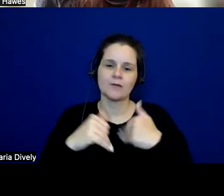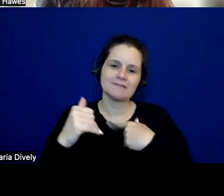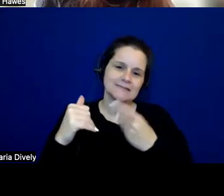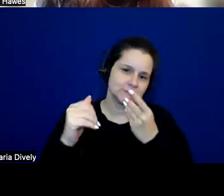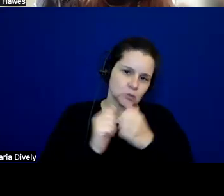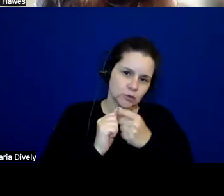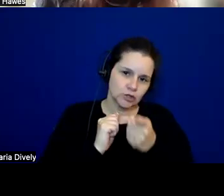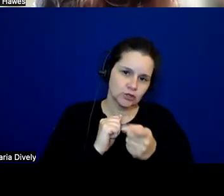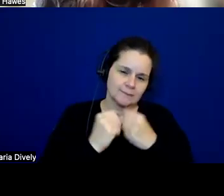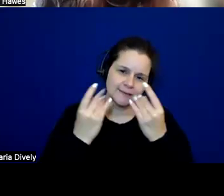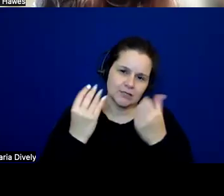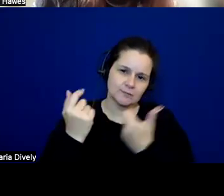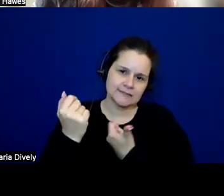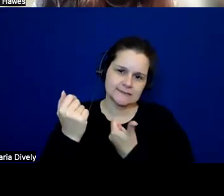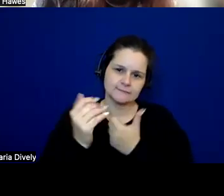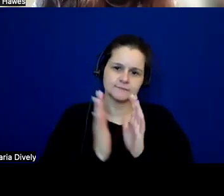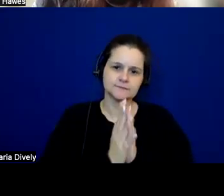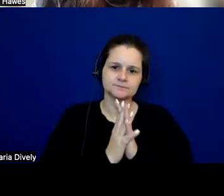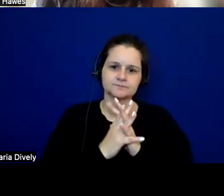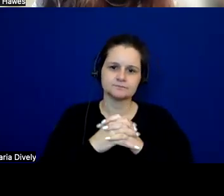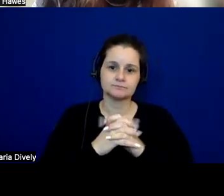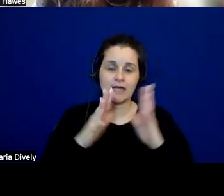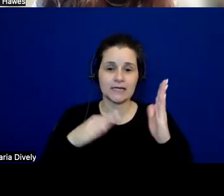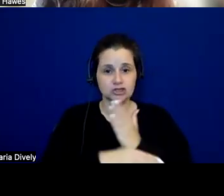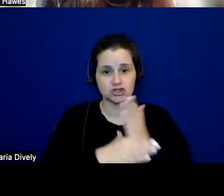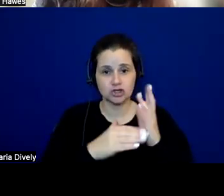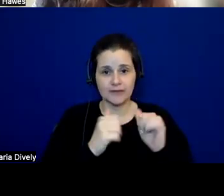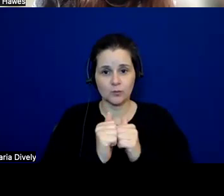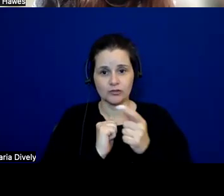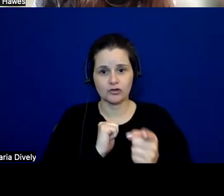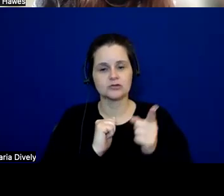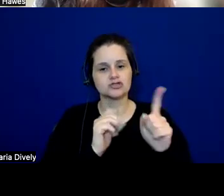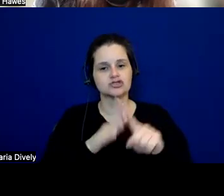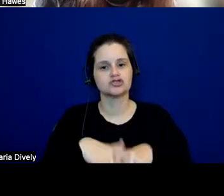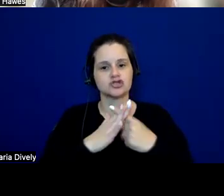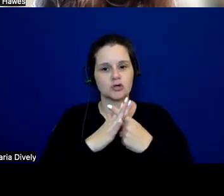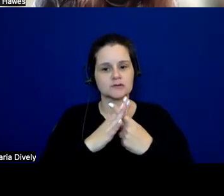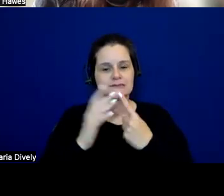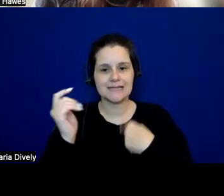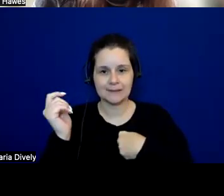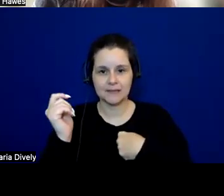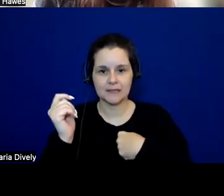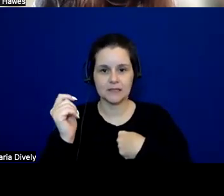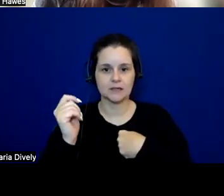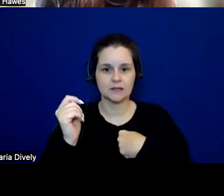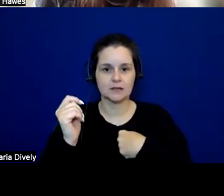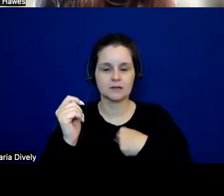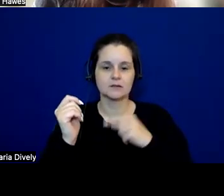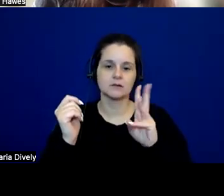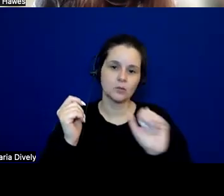her and I'm thinking, okay, I can share that with her. But then she starts telling me that,